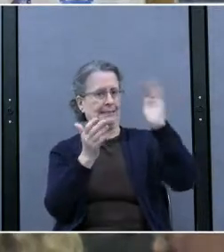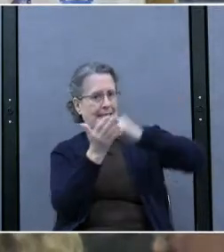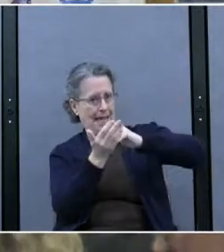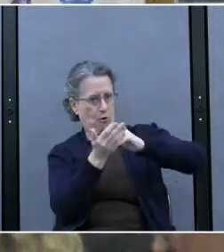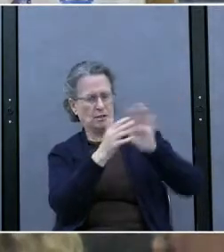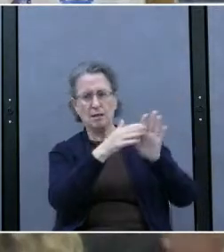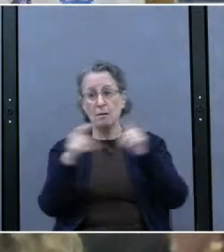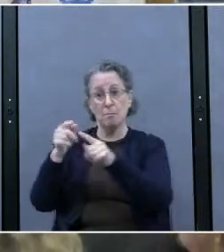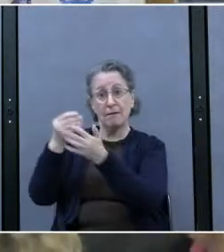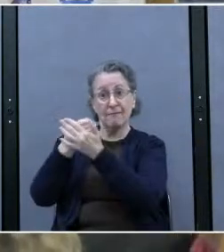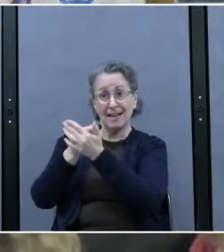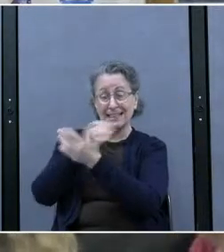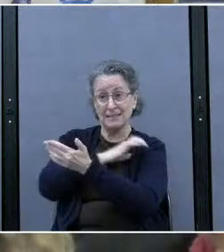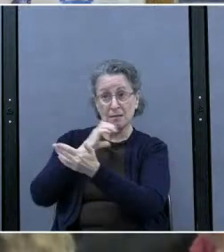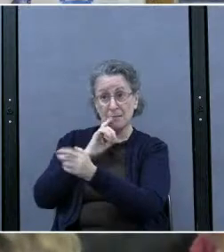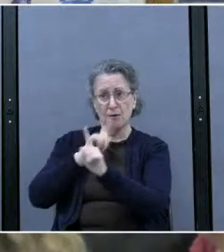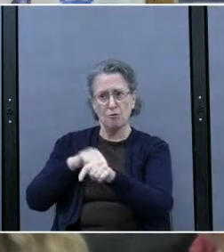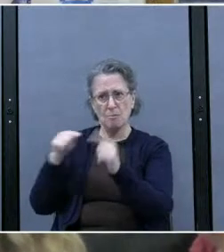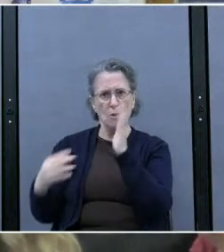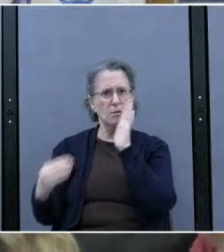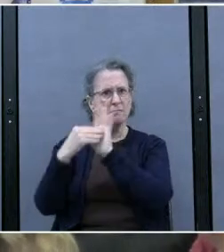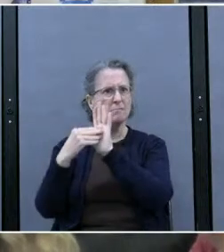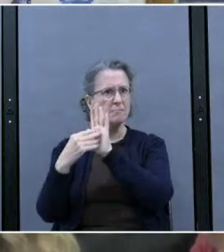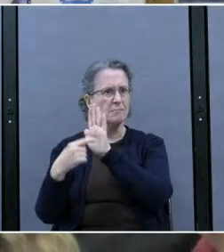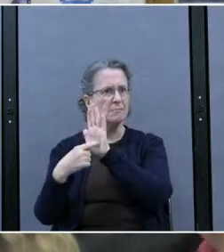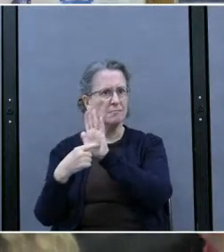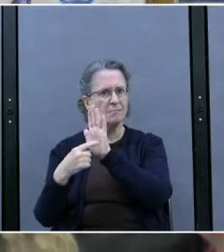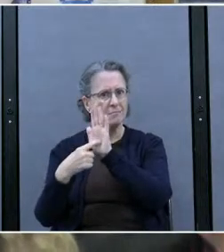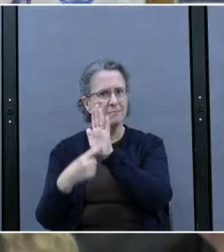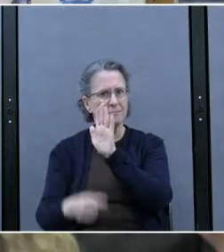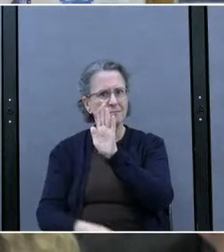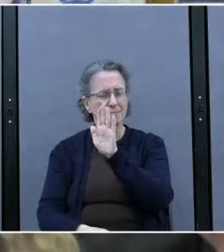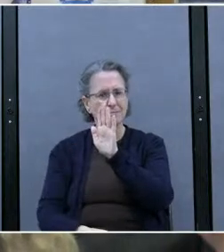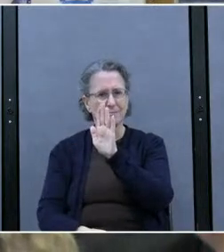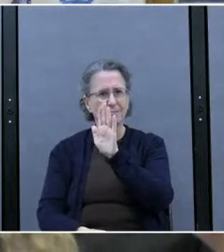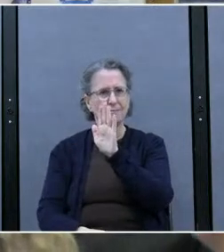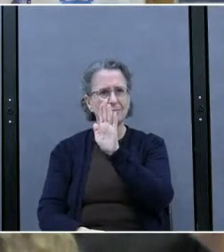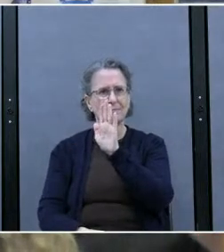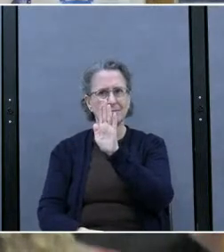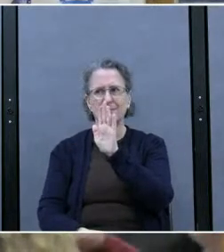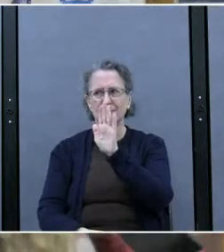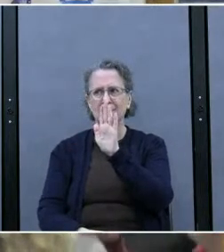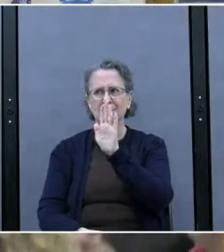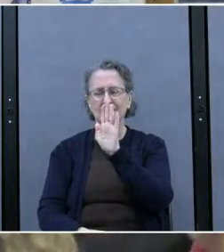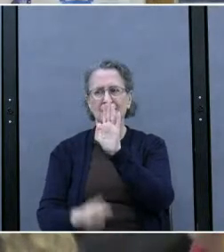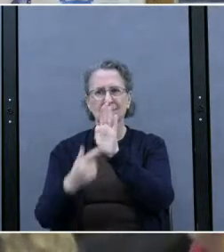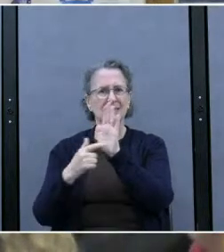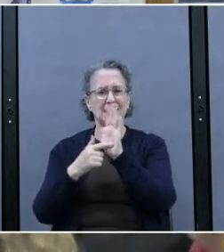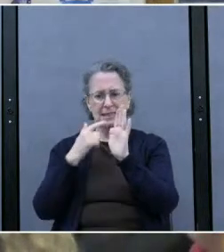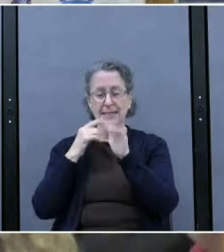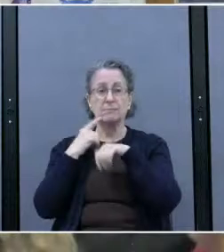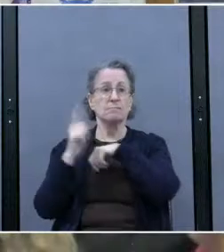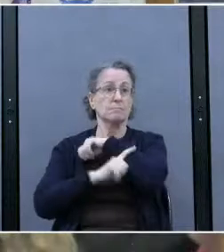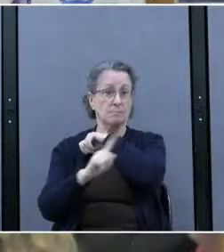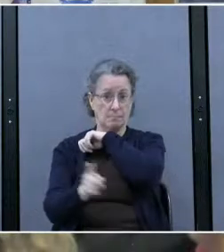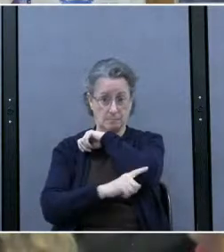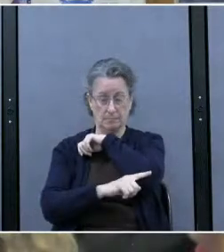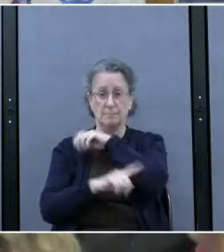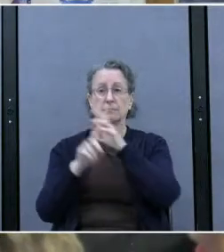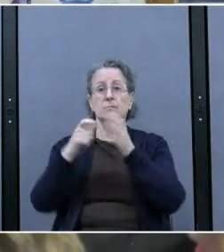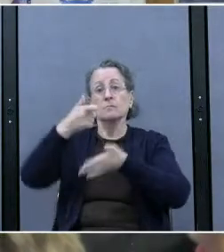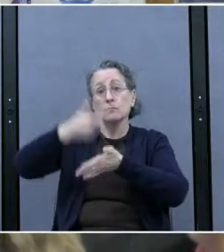Finance Committee report, we've gone in overall solid waste